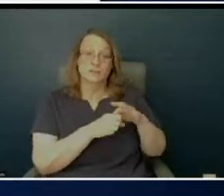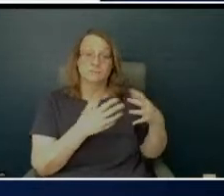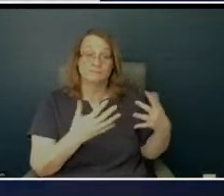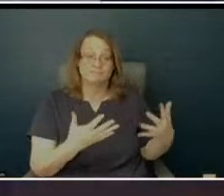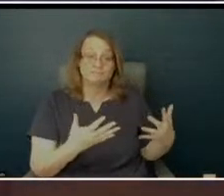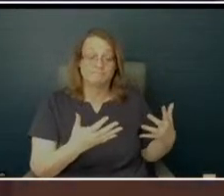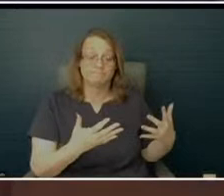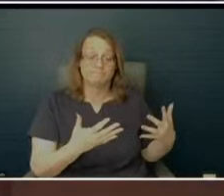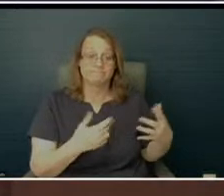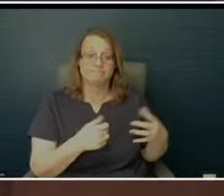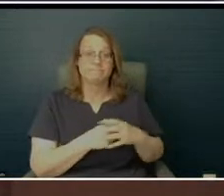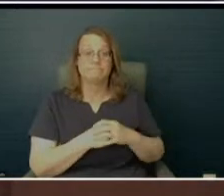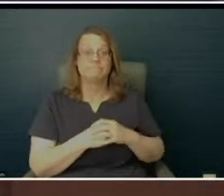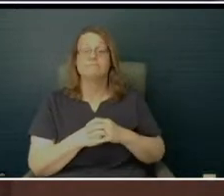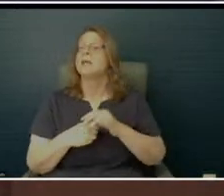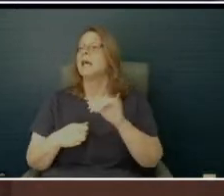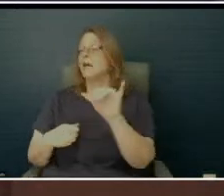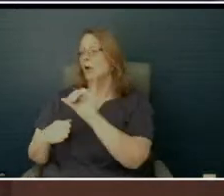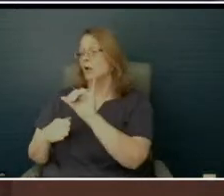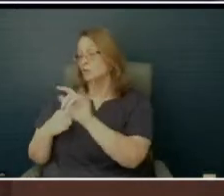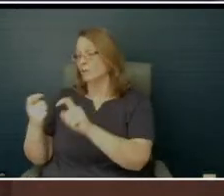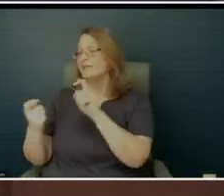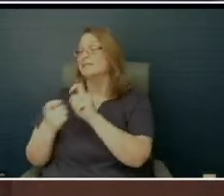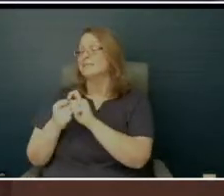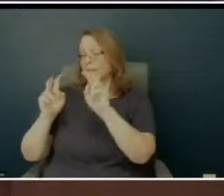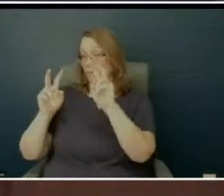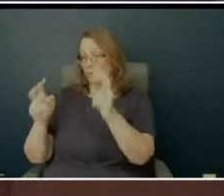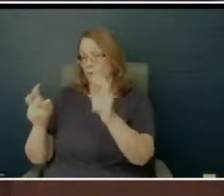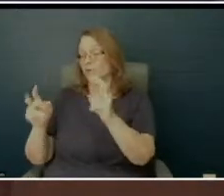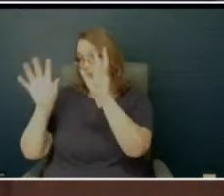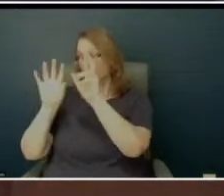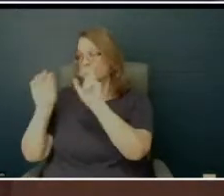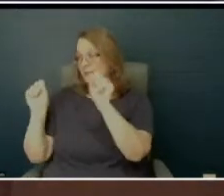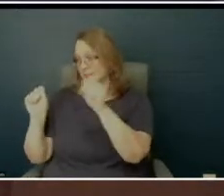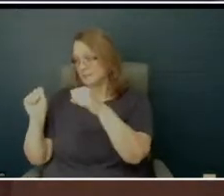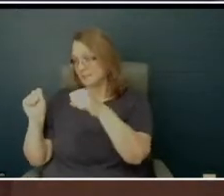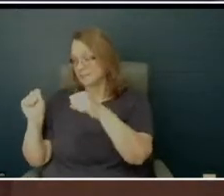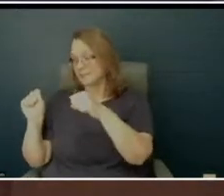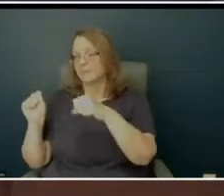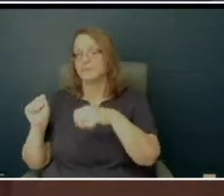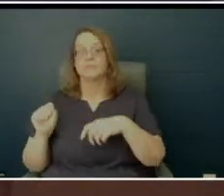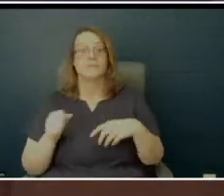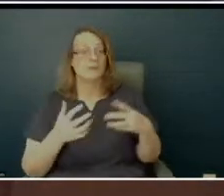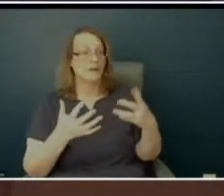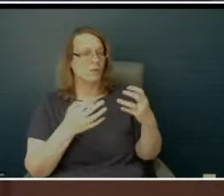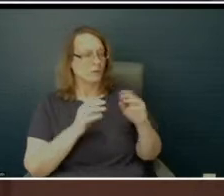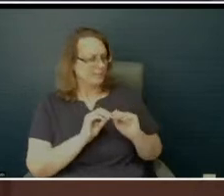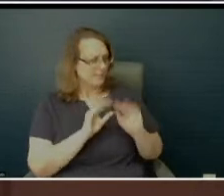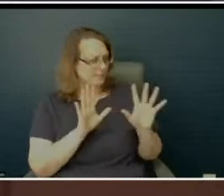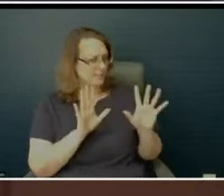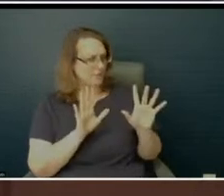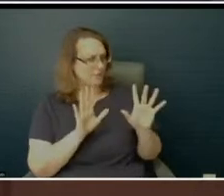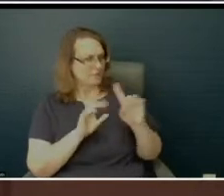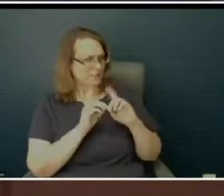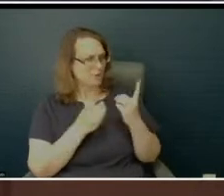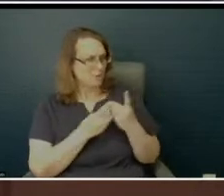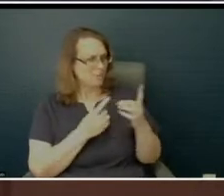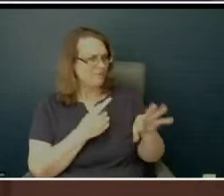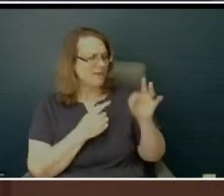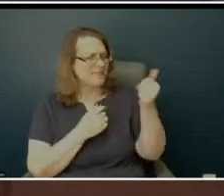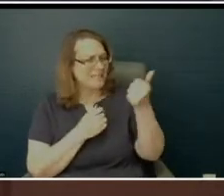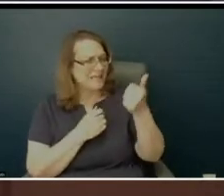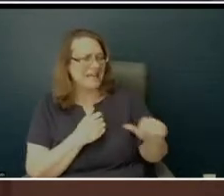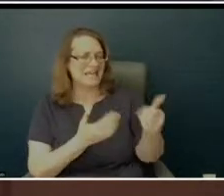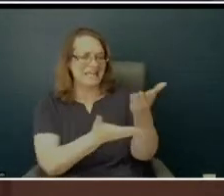That's also an exact quote from the president, yes. Let me just be clear. Did the department find any evidence to conclude that